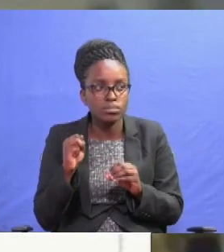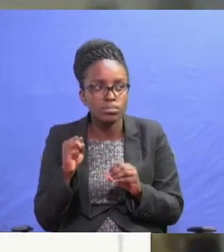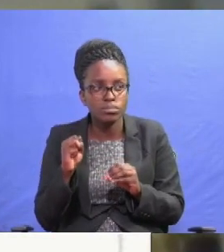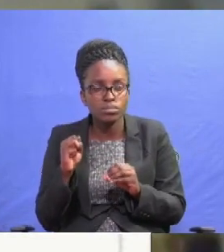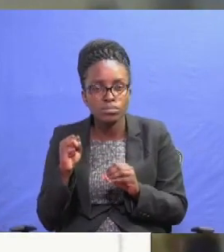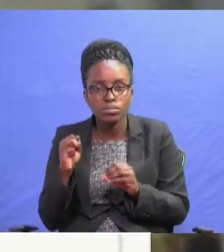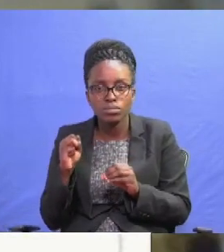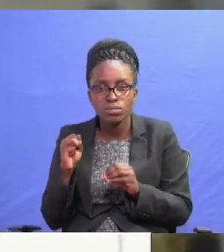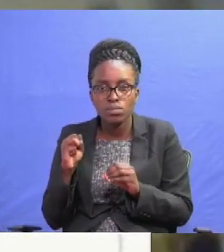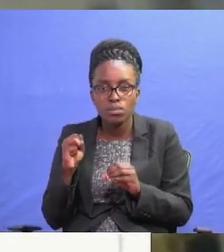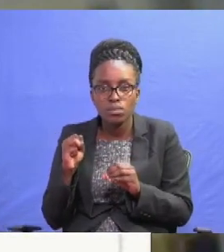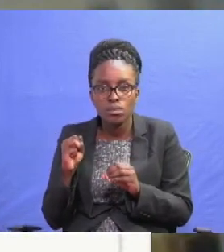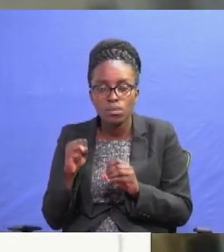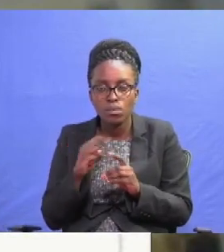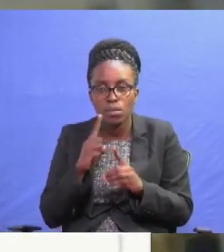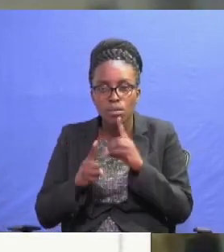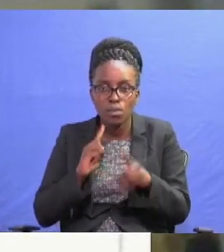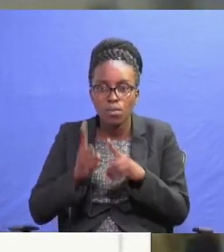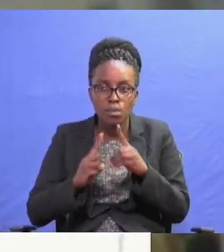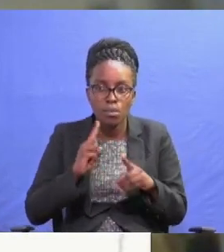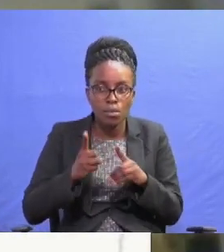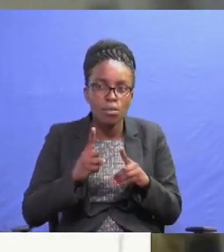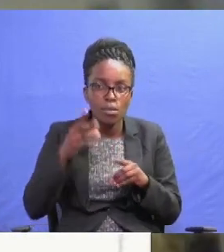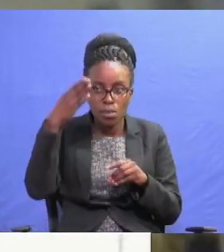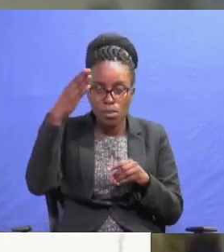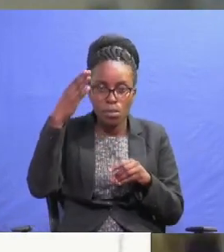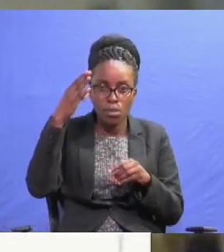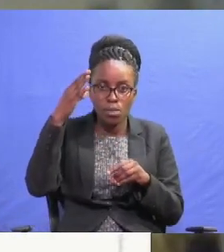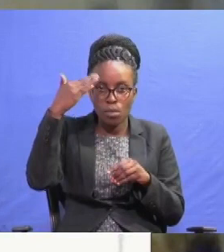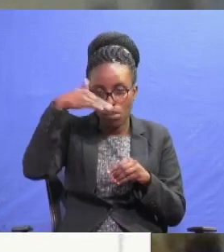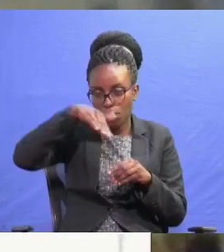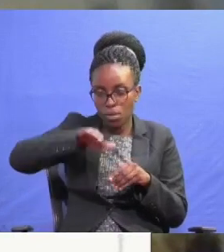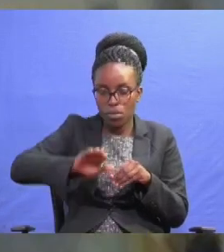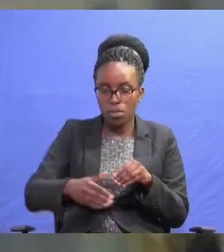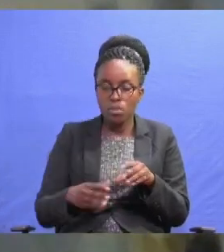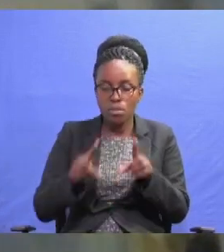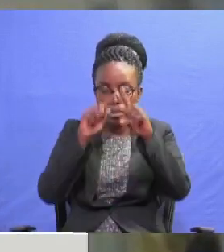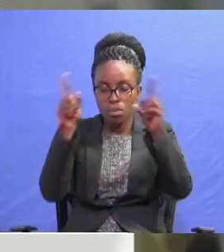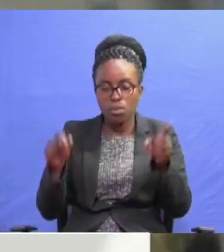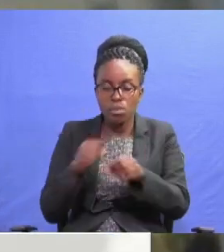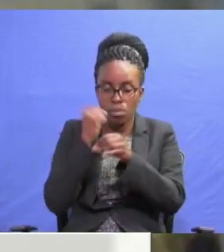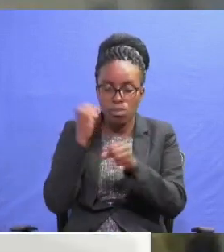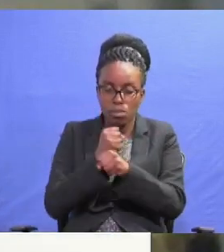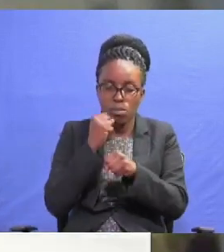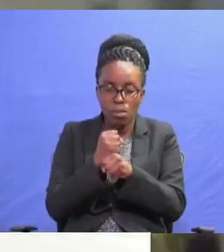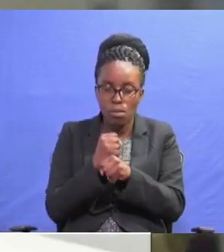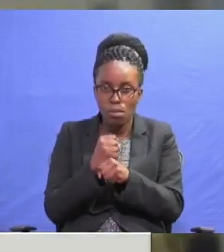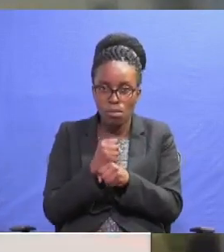about bringing into Parliament a framework for emergency response.